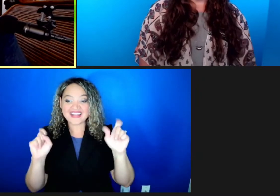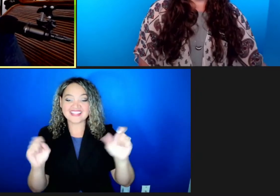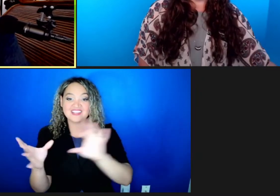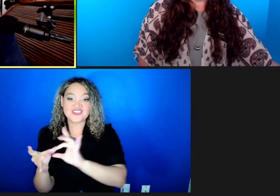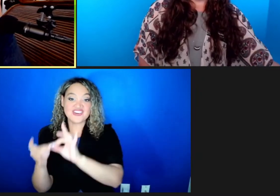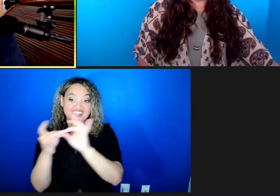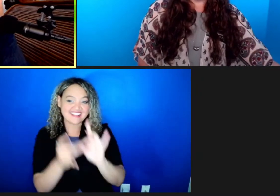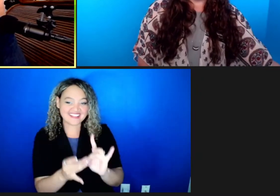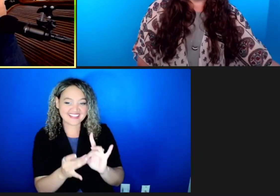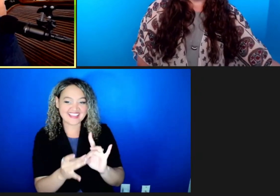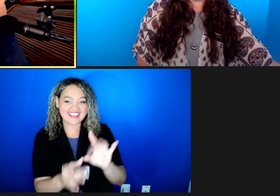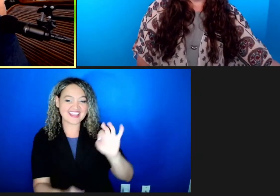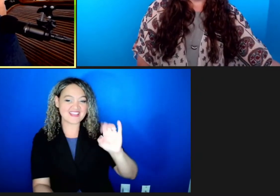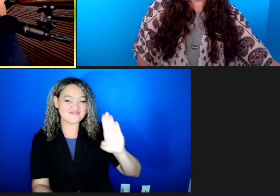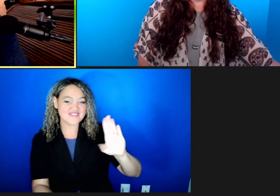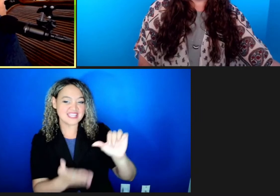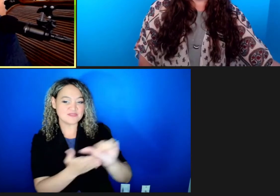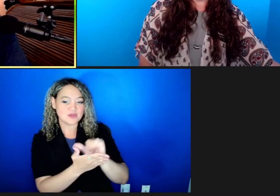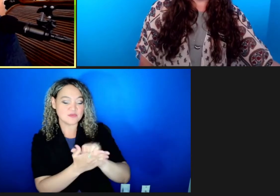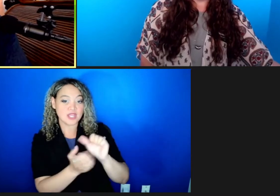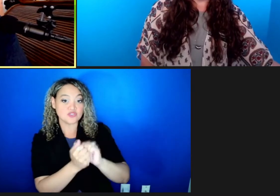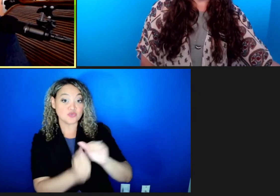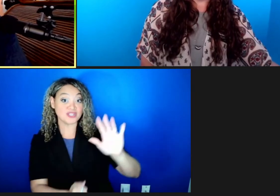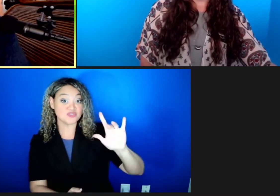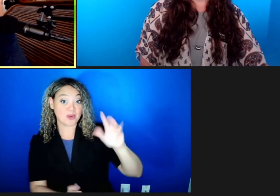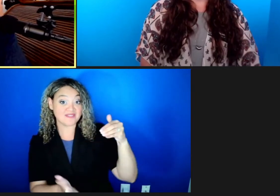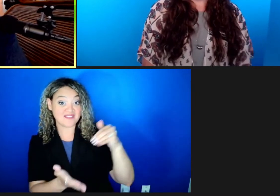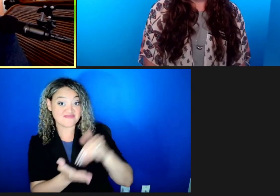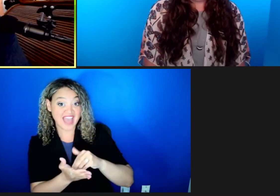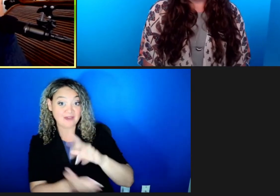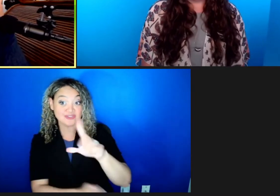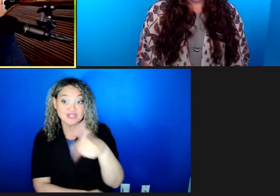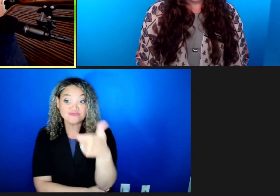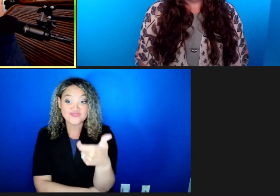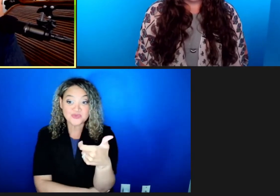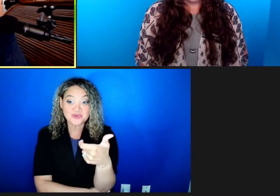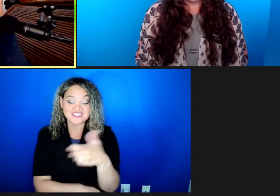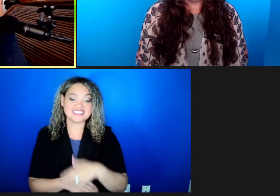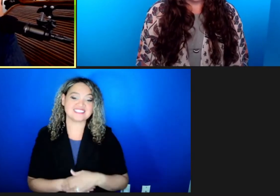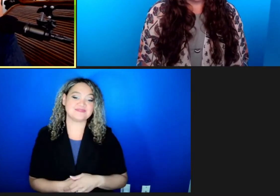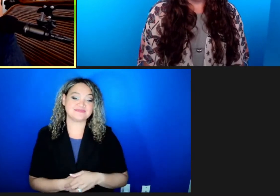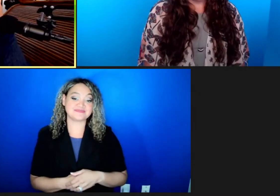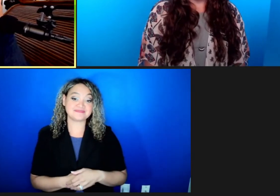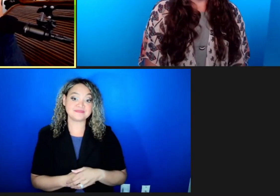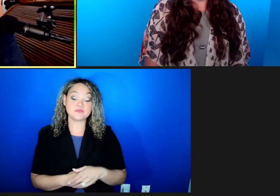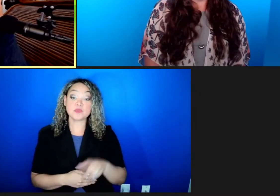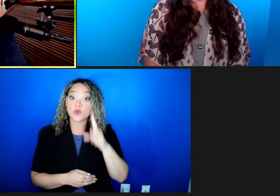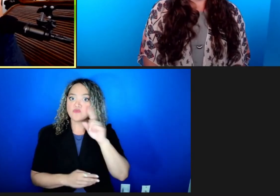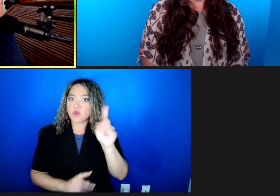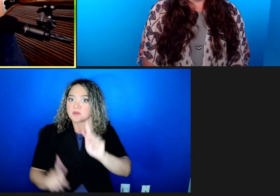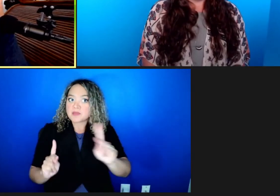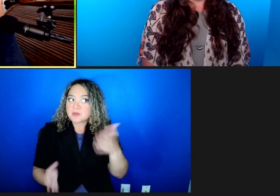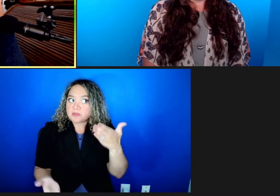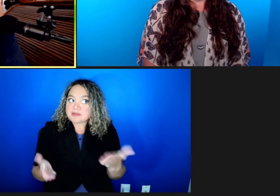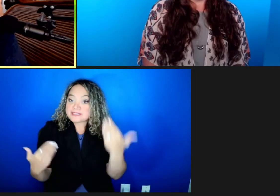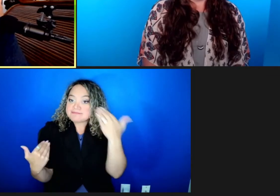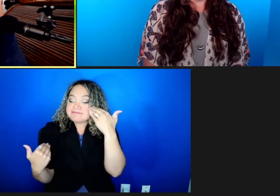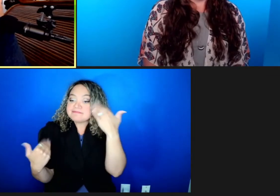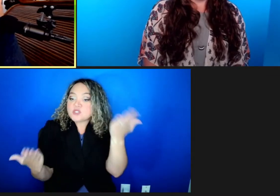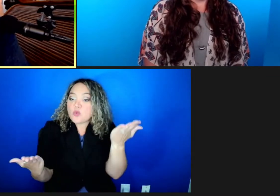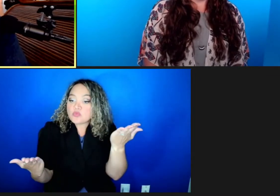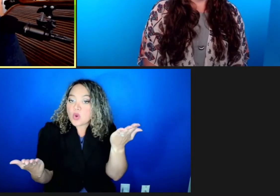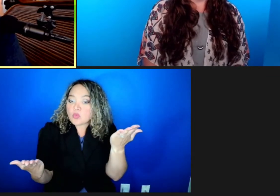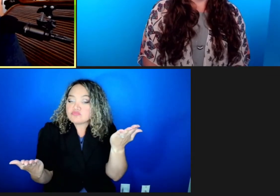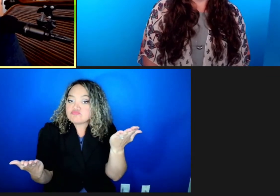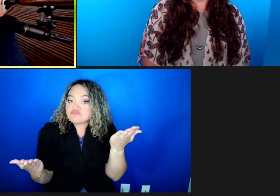to a Facebook page with 25,000 viewers. So tell us about, for those who are not in the world